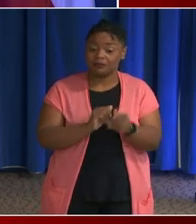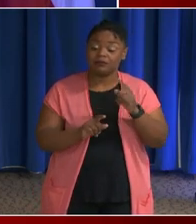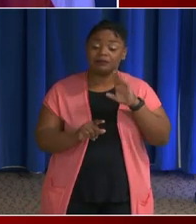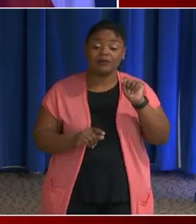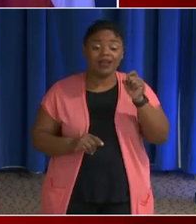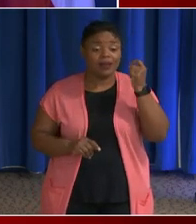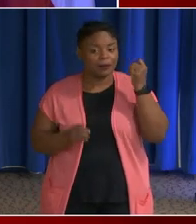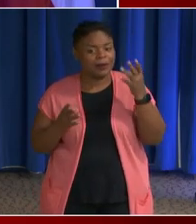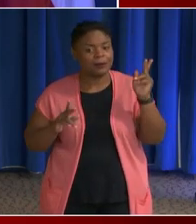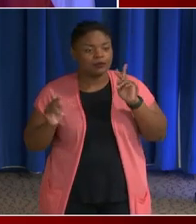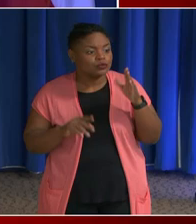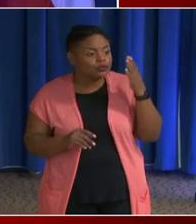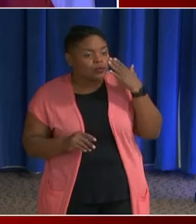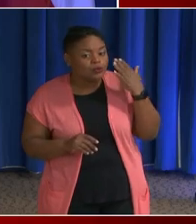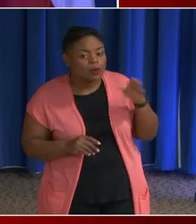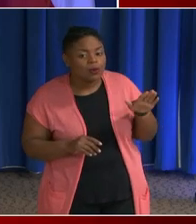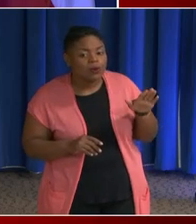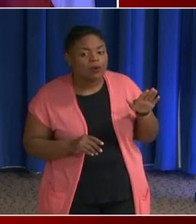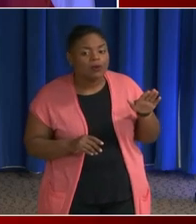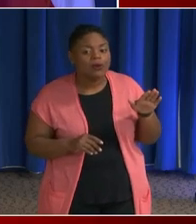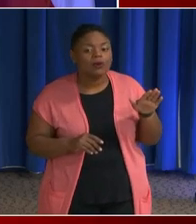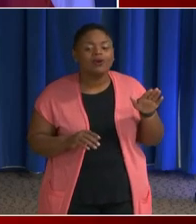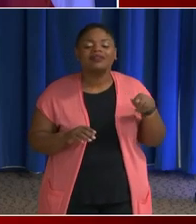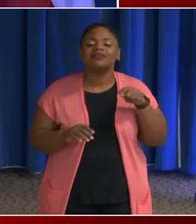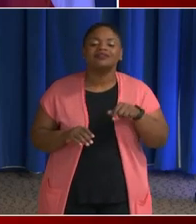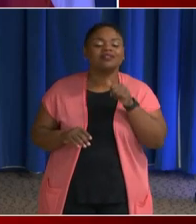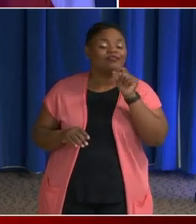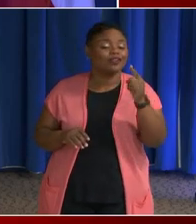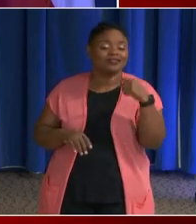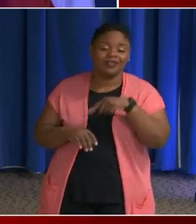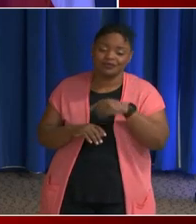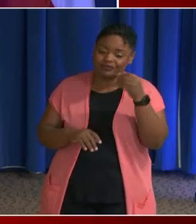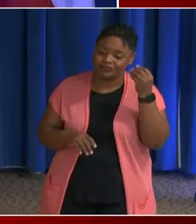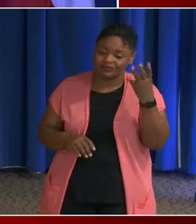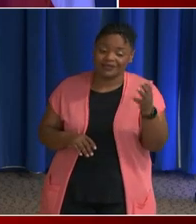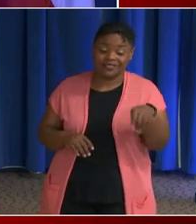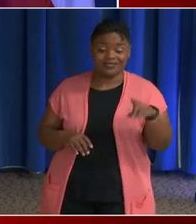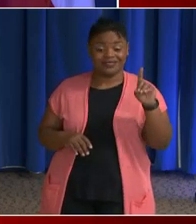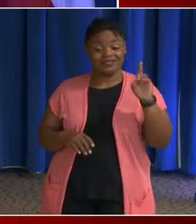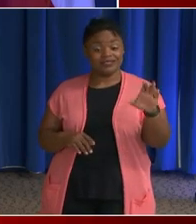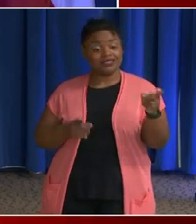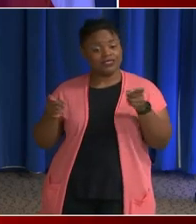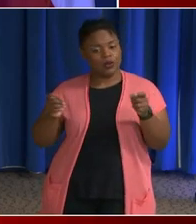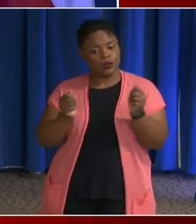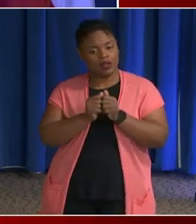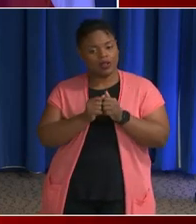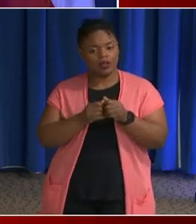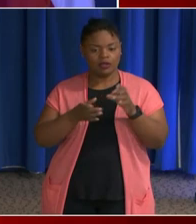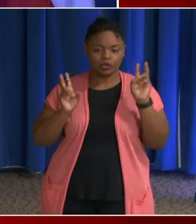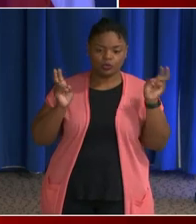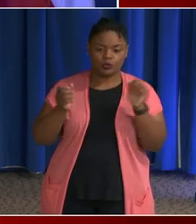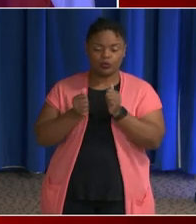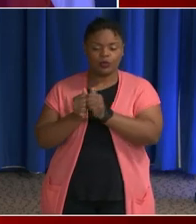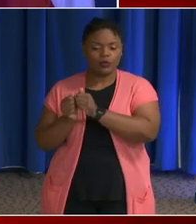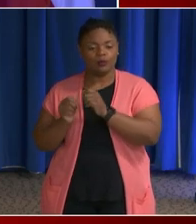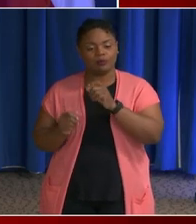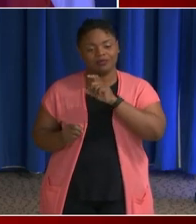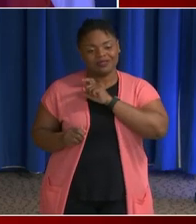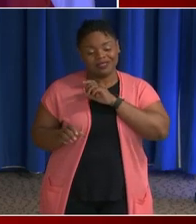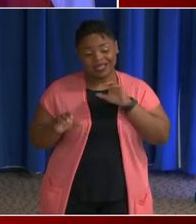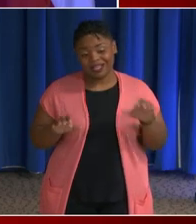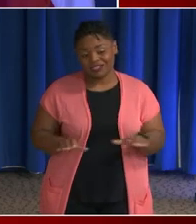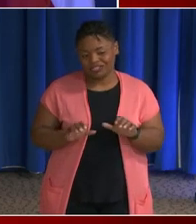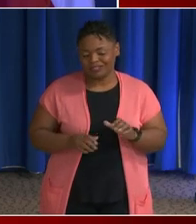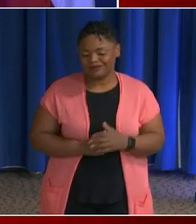that this is not the first time that the district has dealt with issues of police conduct, and that